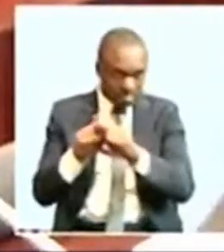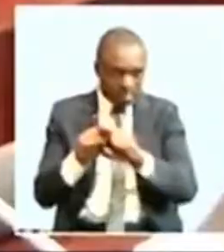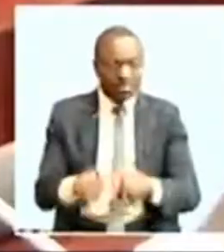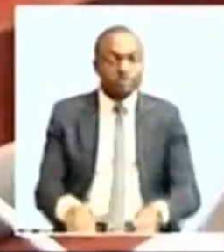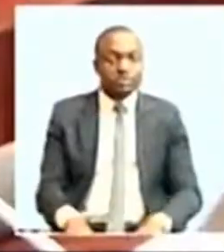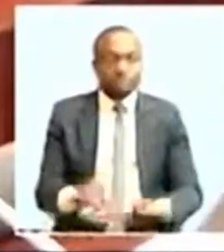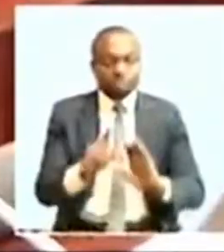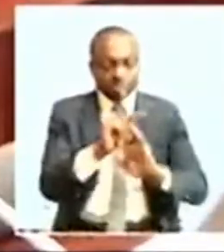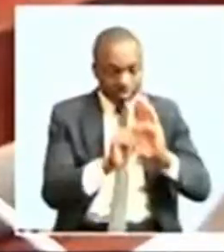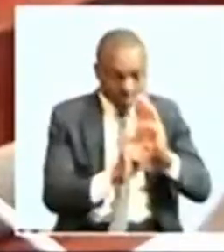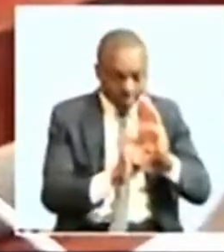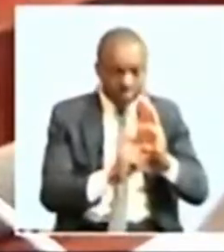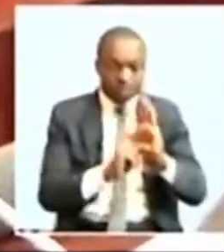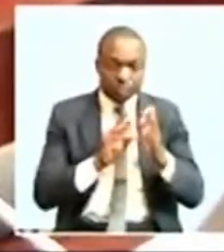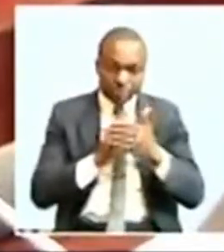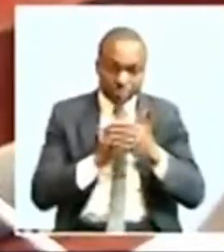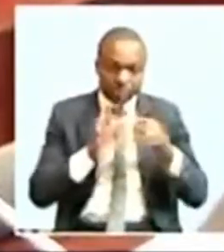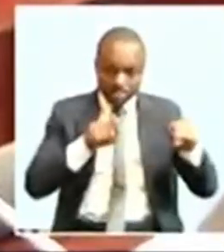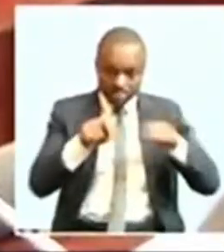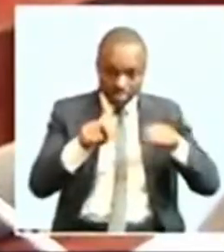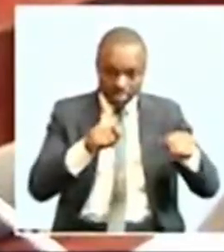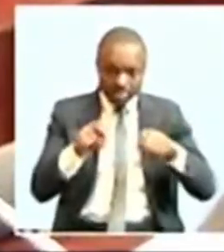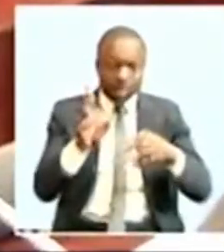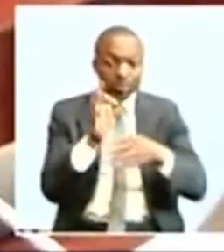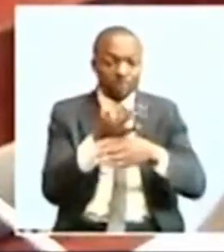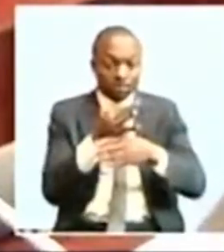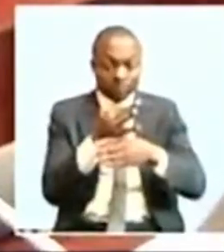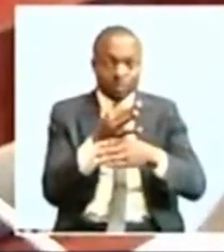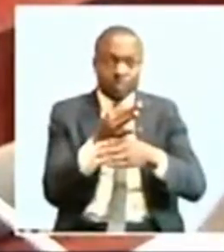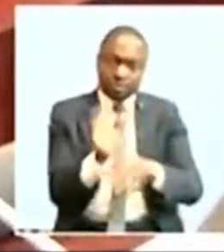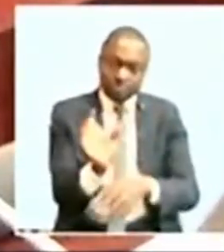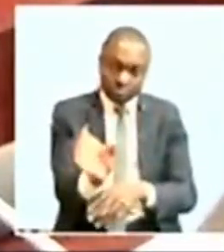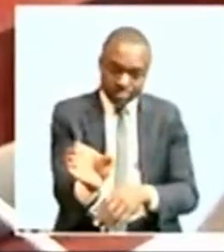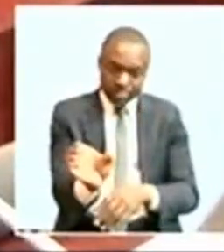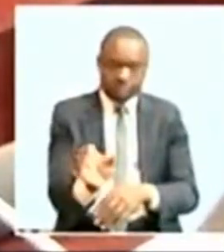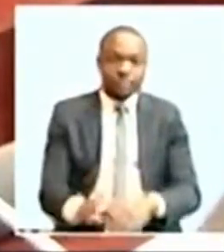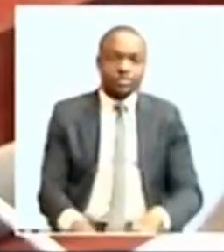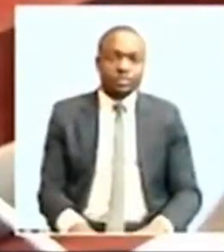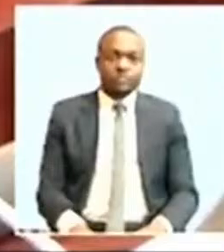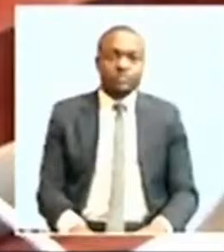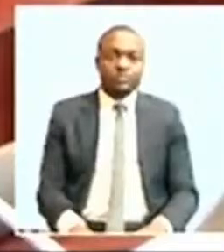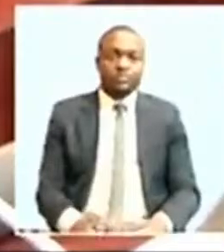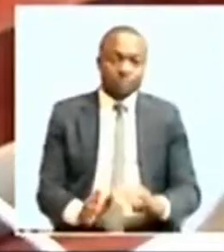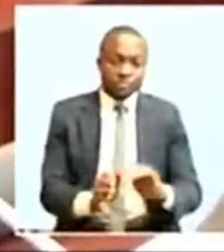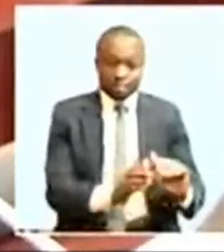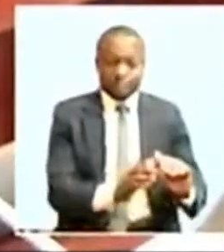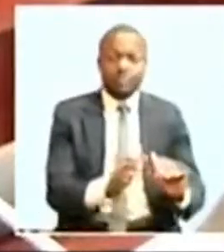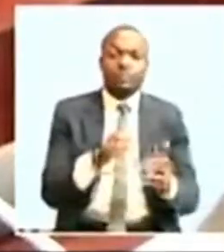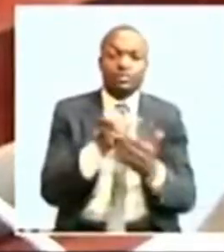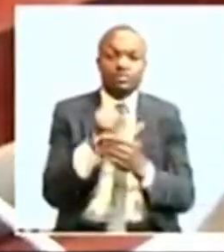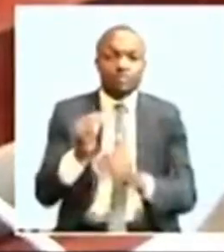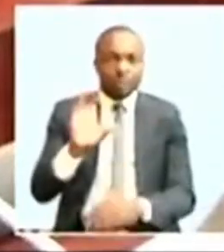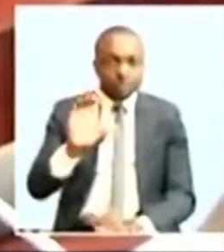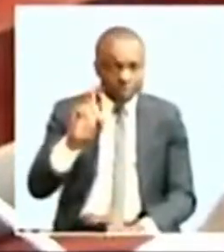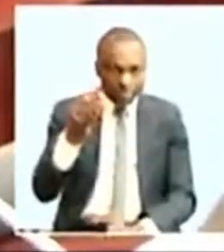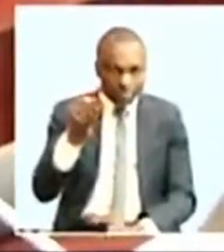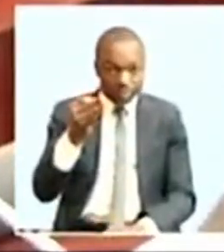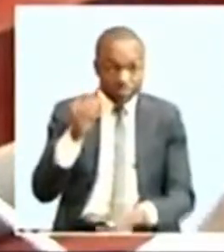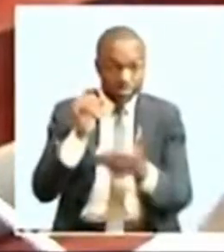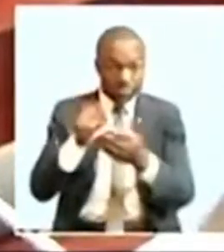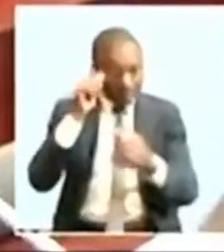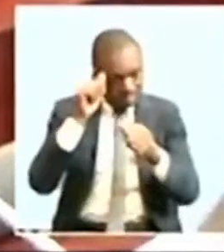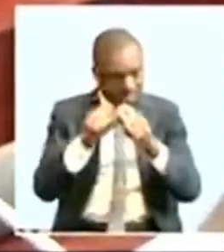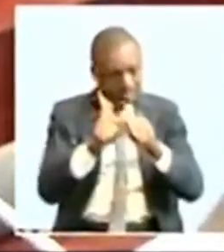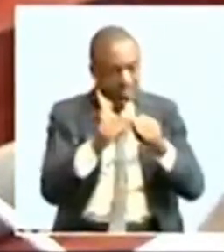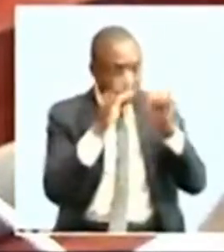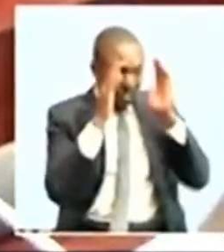a policy framework that will govern our aquaculture system. Then when it comes to the issues to do with the CDF, yes, I think this agreement also looks